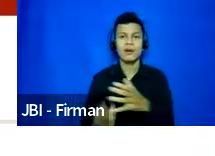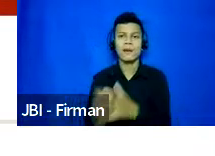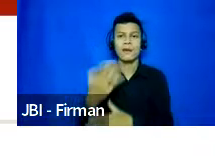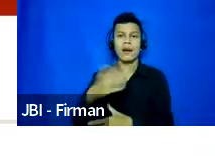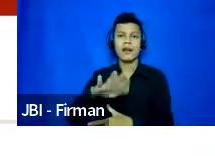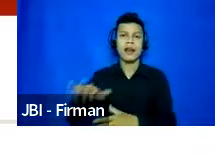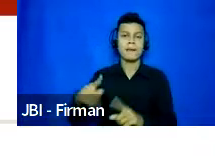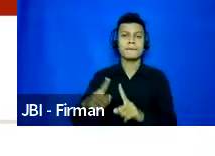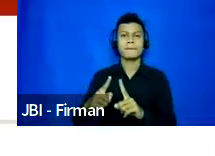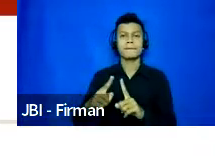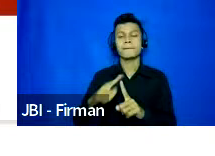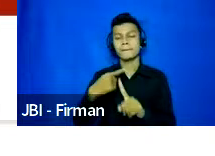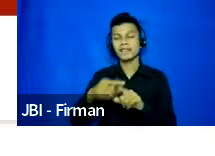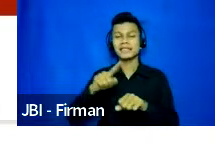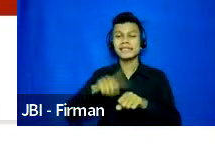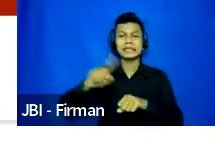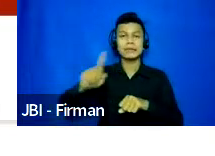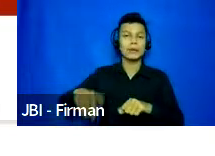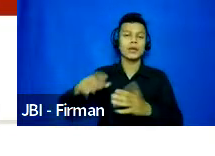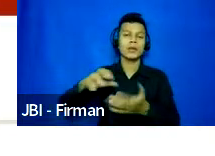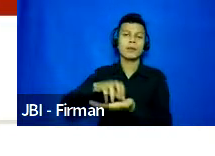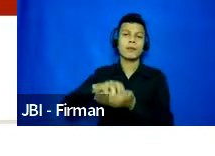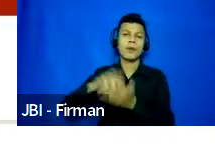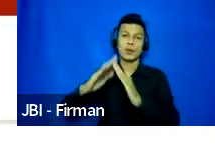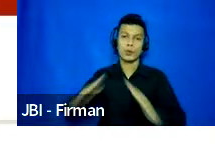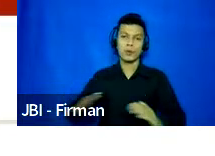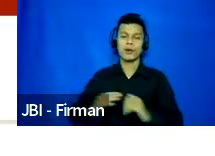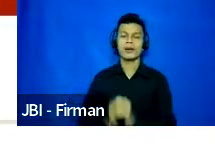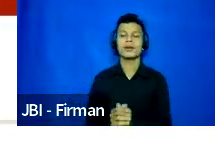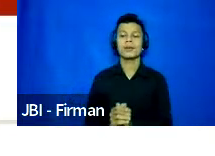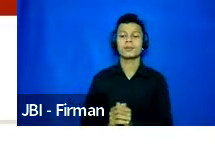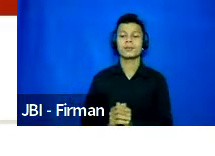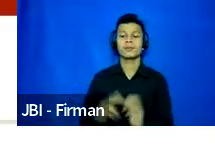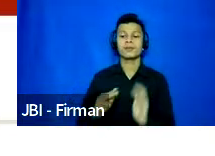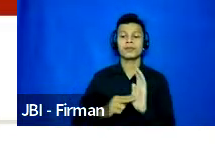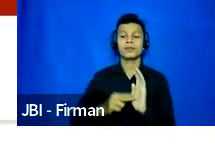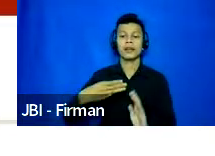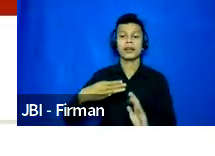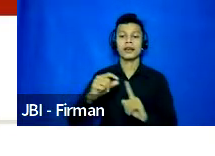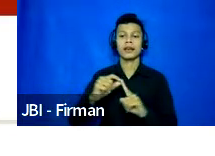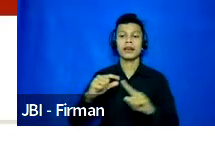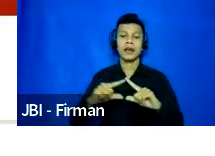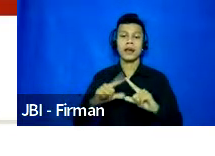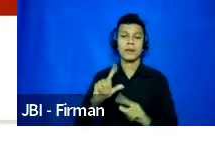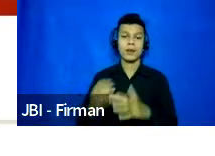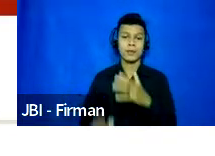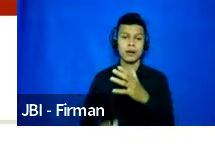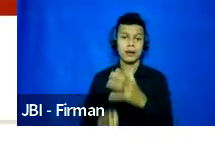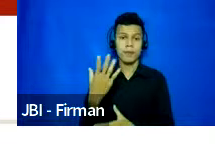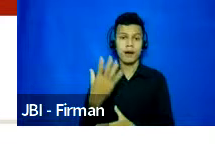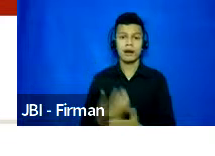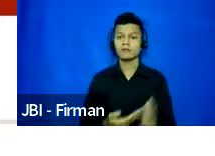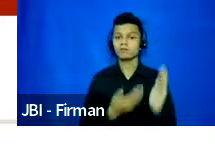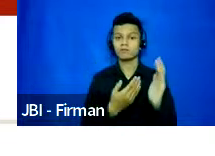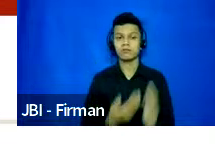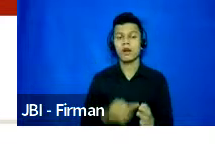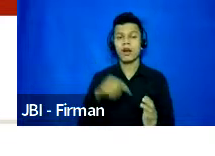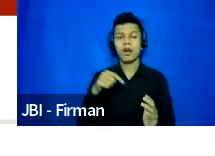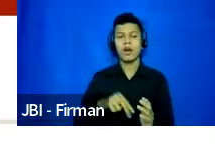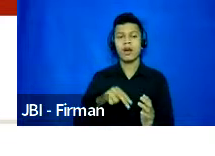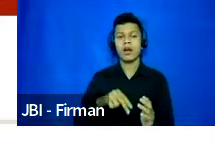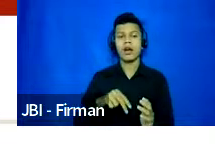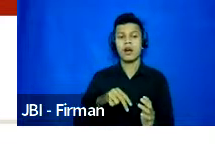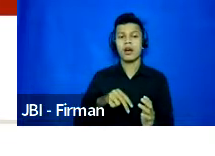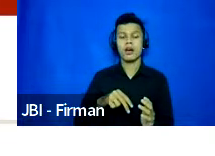the Children Nepal developed a radio series called Ramundai Sikdai, which means enjoy and learn.